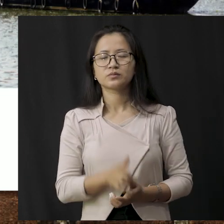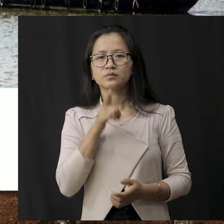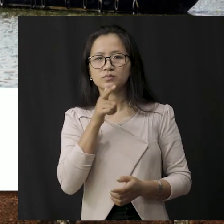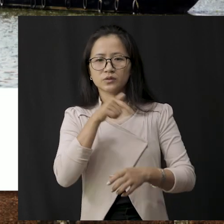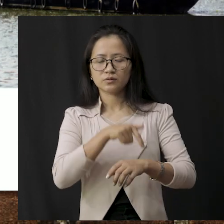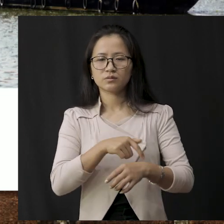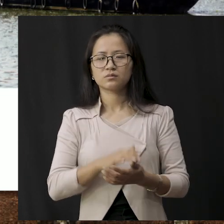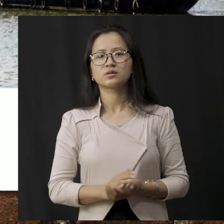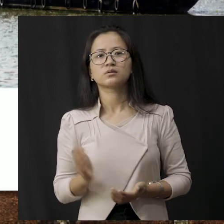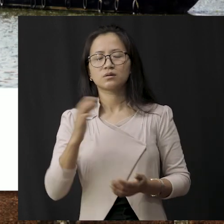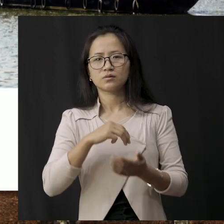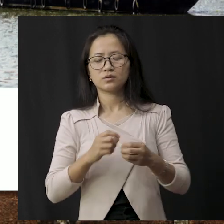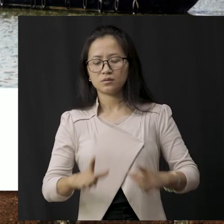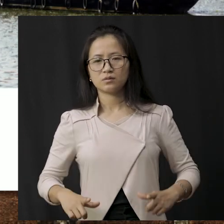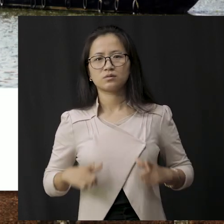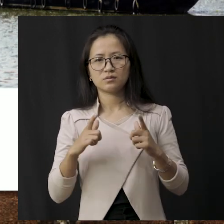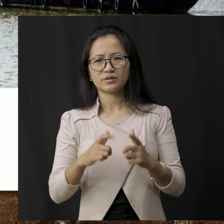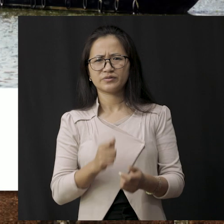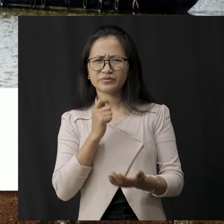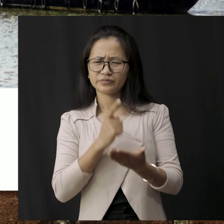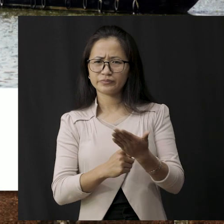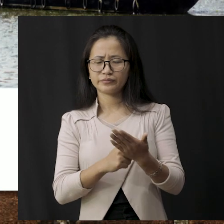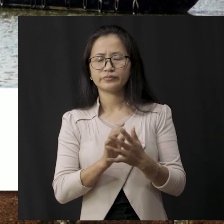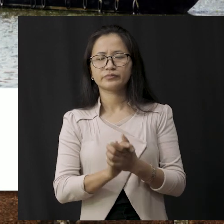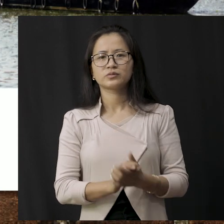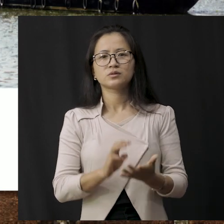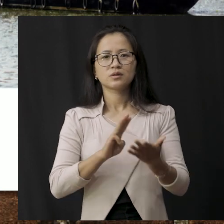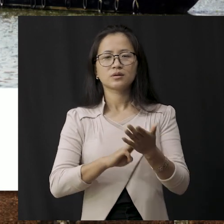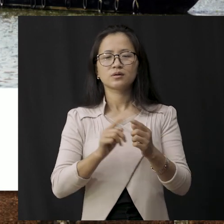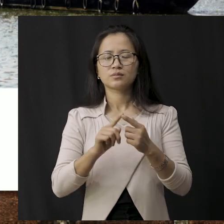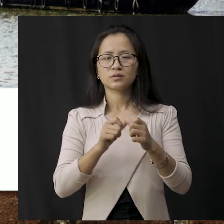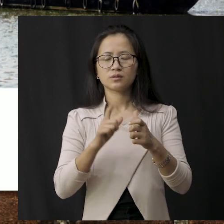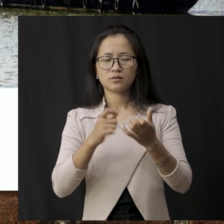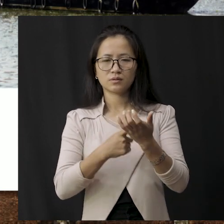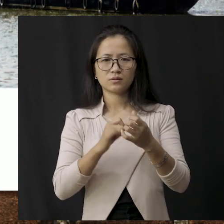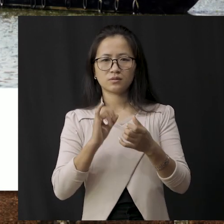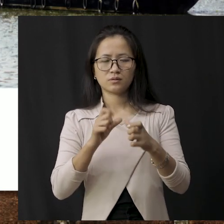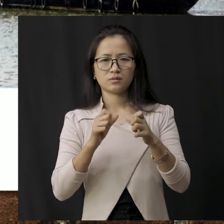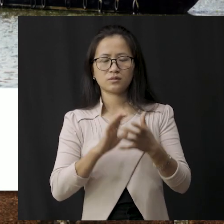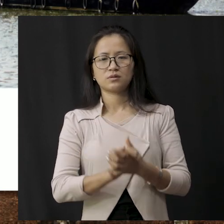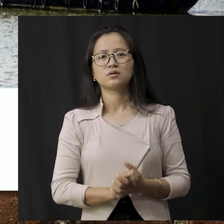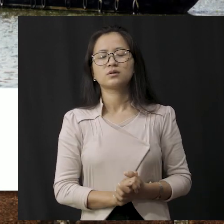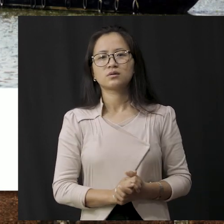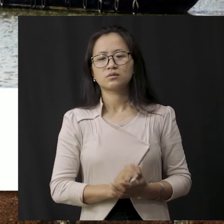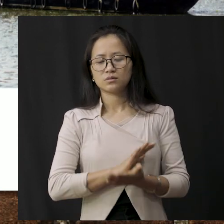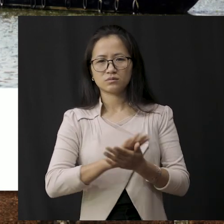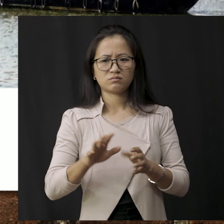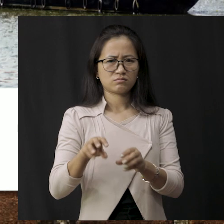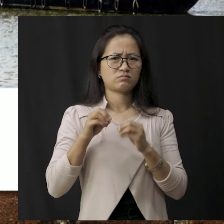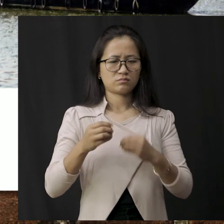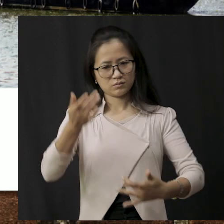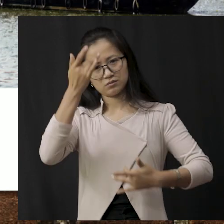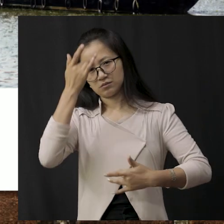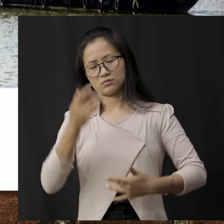mosquito, they causes a life-threatening disease which is called malaria. And we all don't want to get